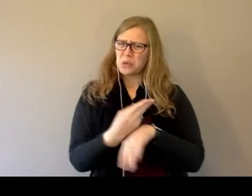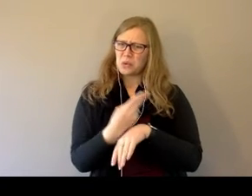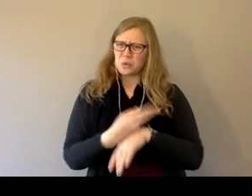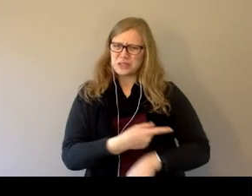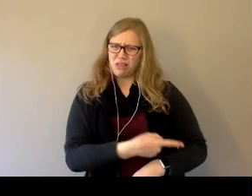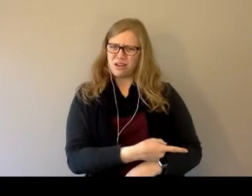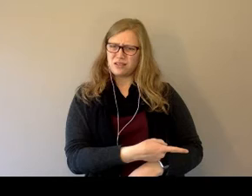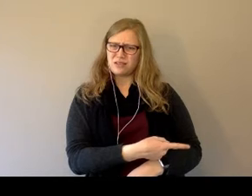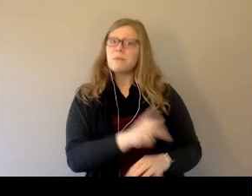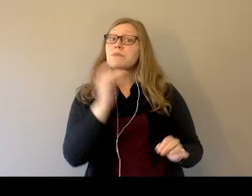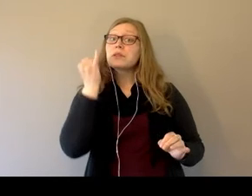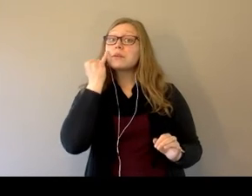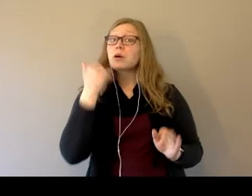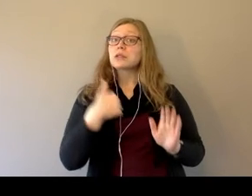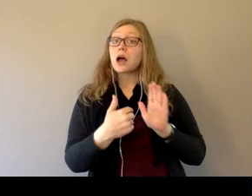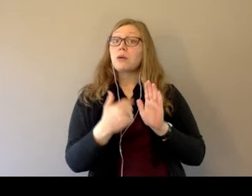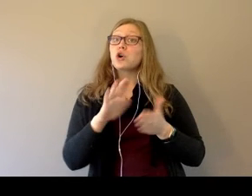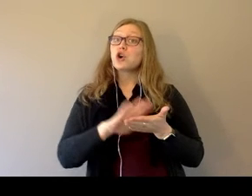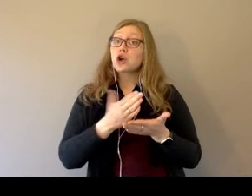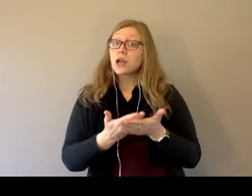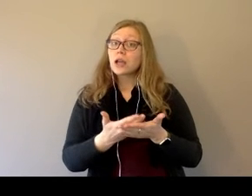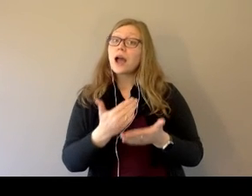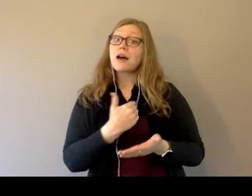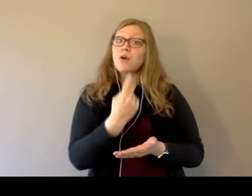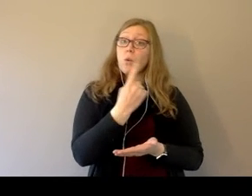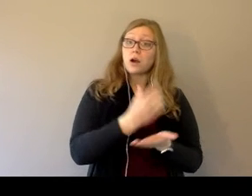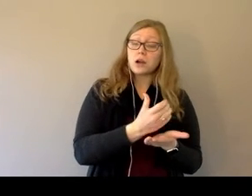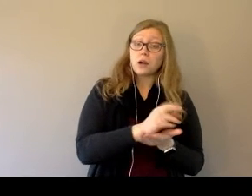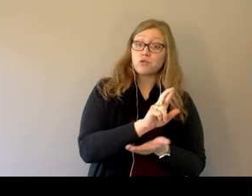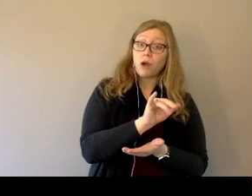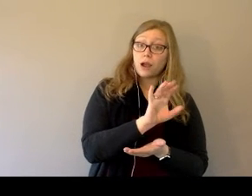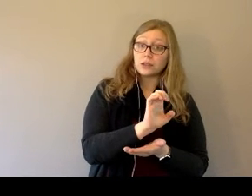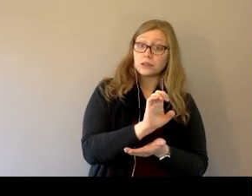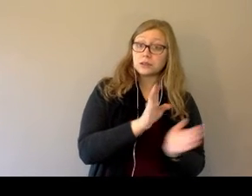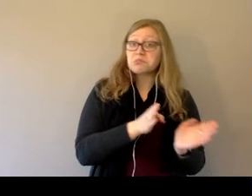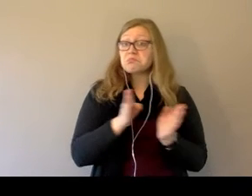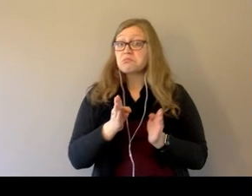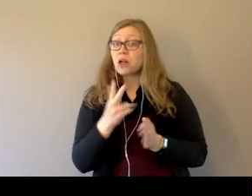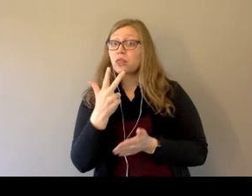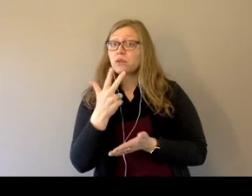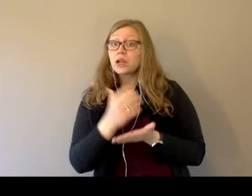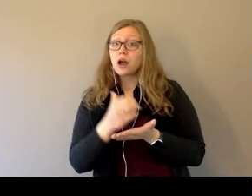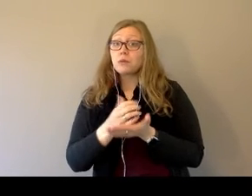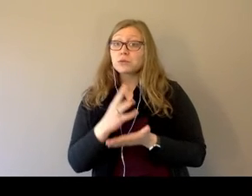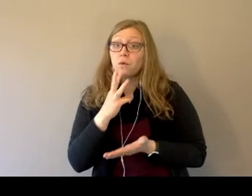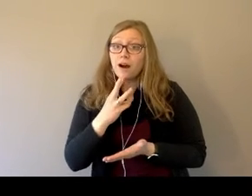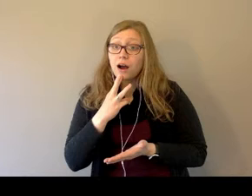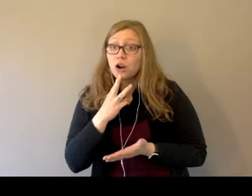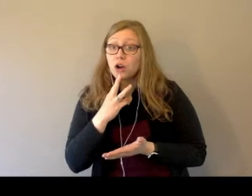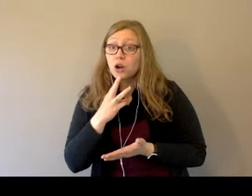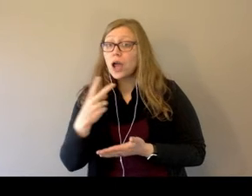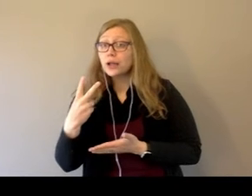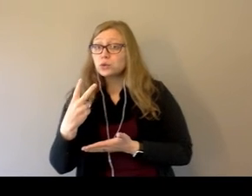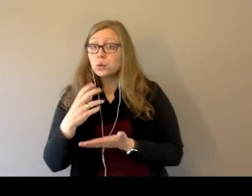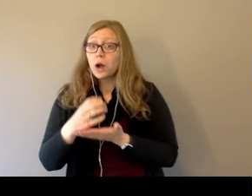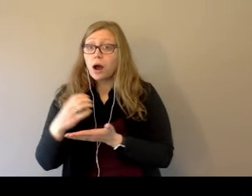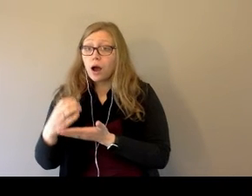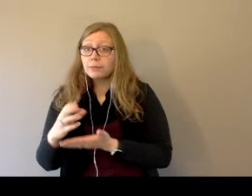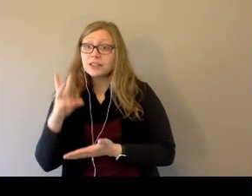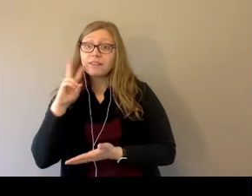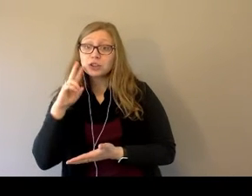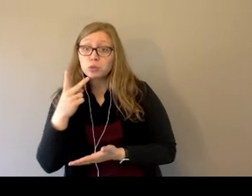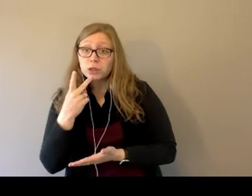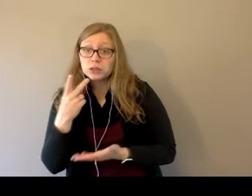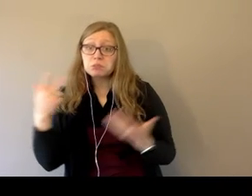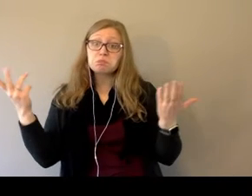have 1 cup of rice, and I'm going to put 3 cups of water in, and maybe 2 cups of vegetables. So this